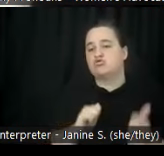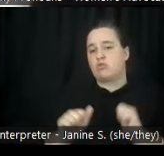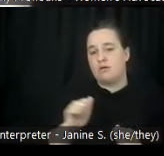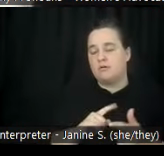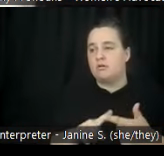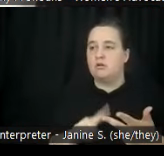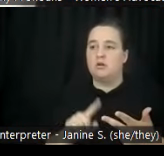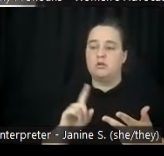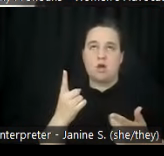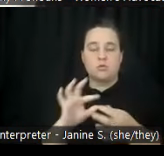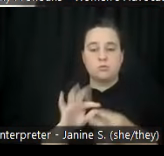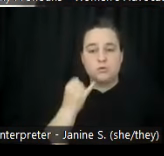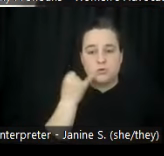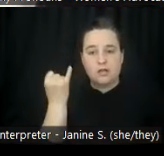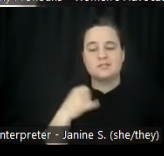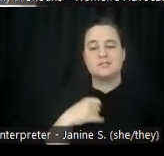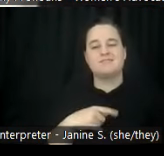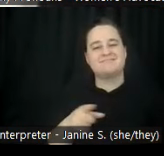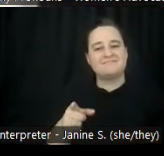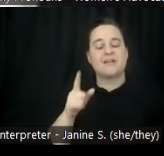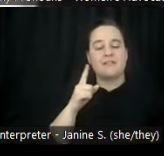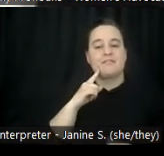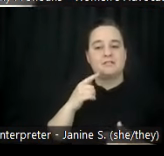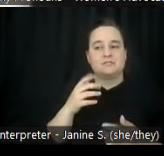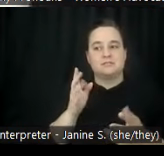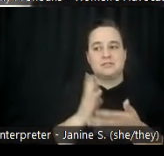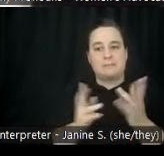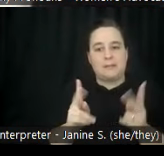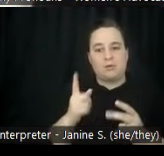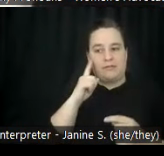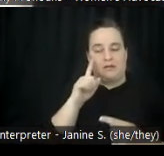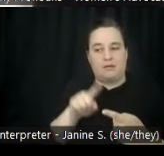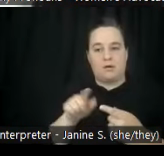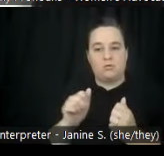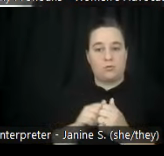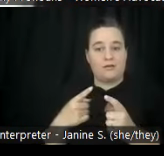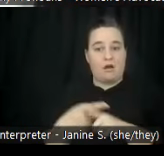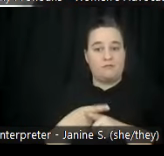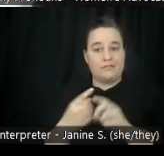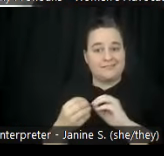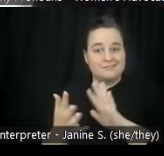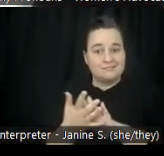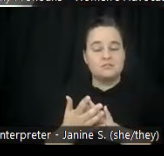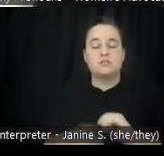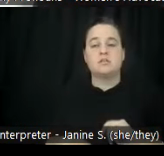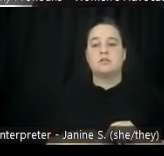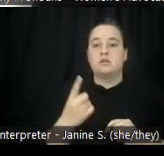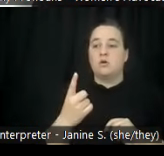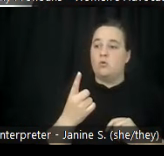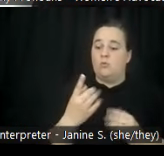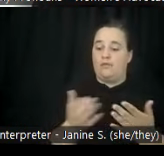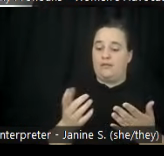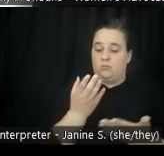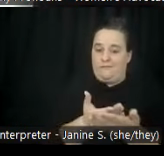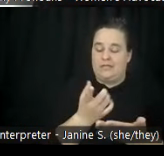These are misconceptions that people might have about conflict in these relationships. The fact is that conflict should not be ignored or belittled,